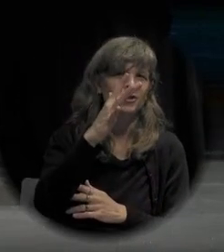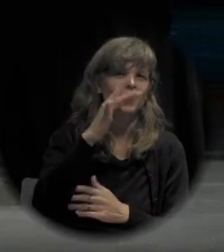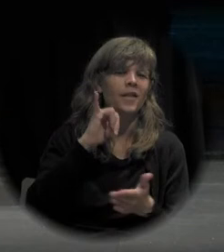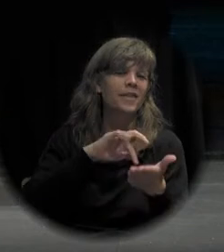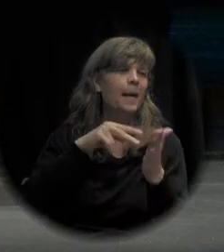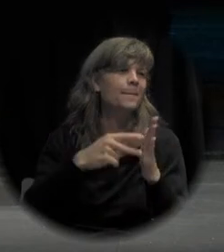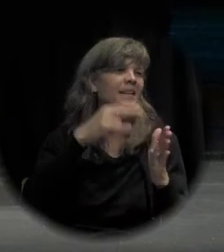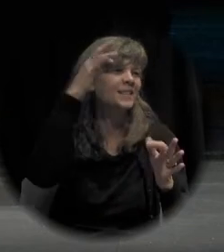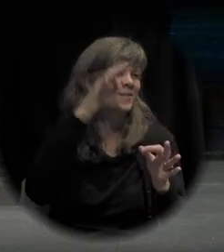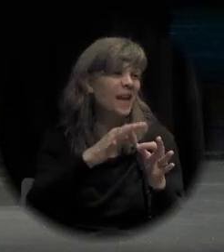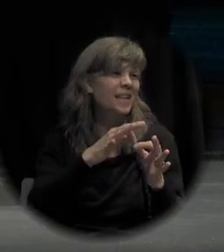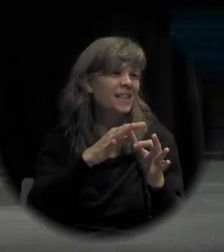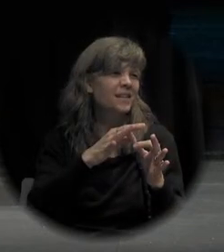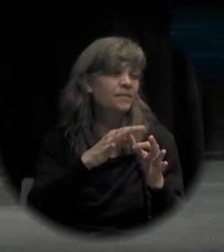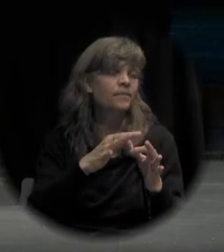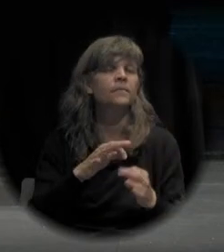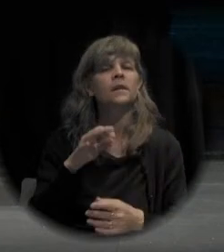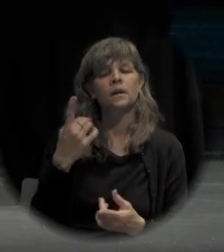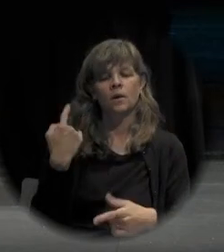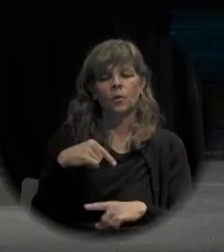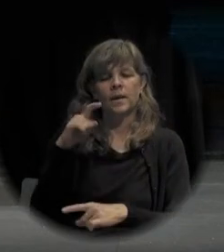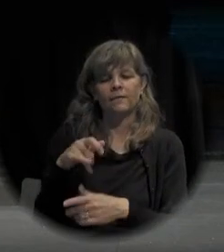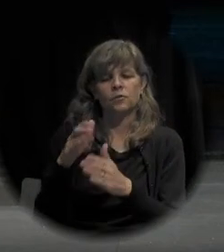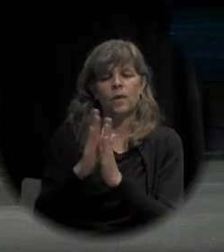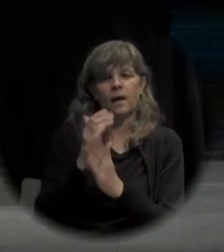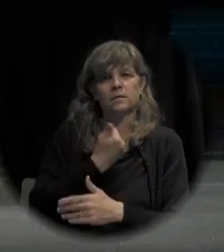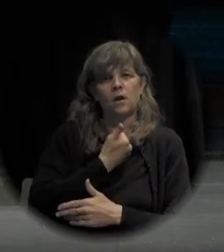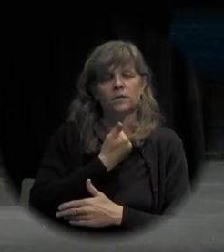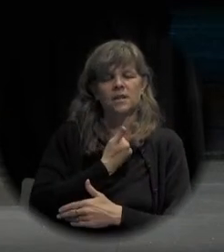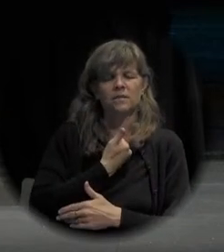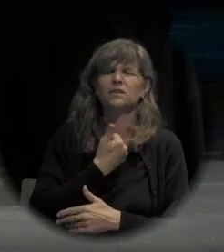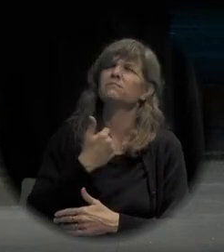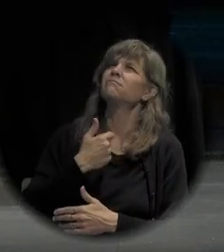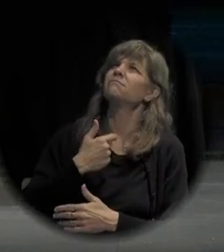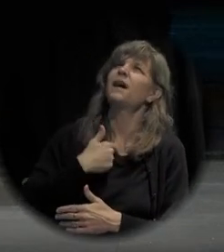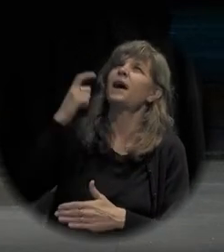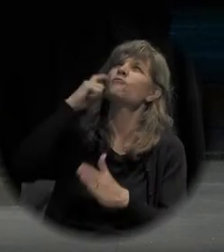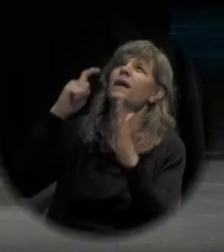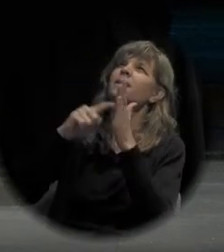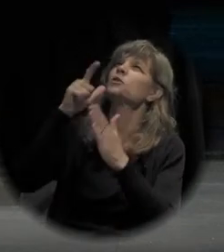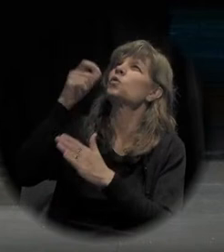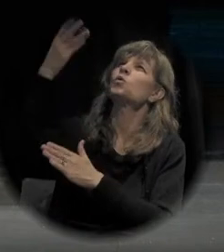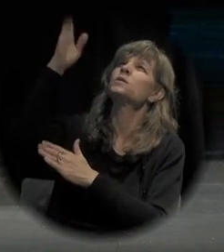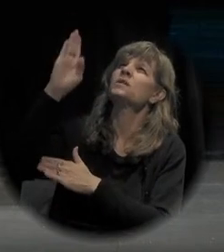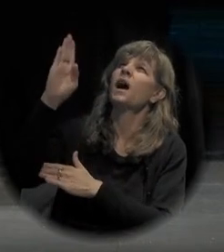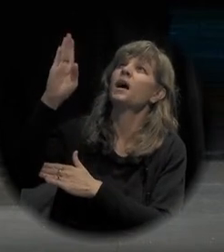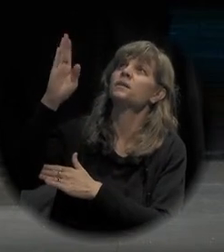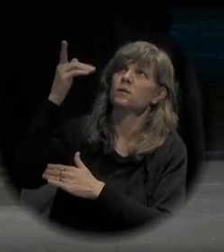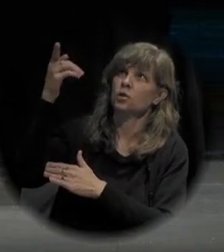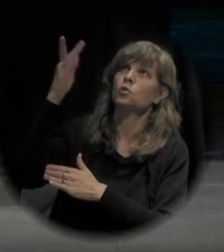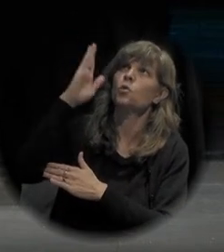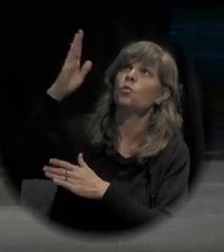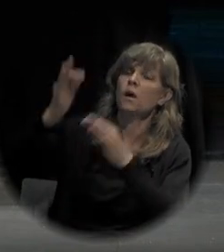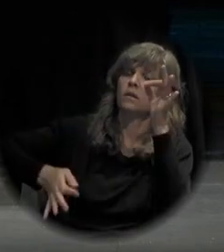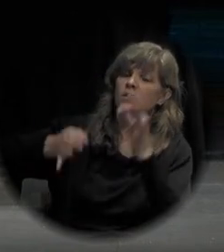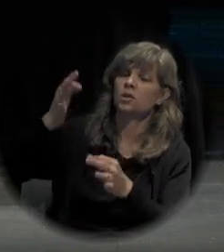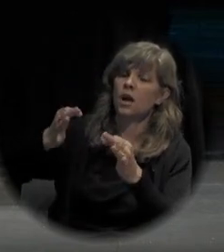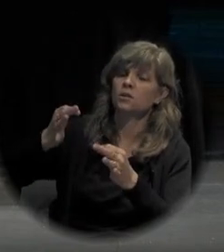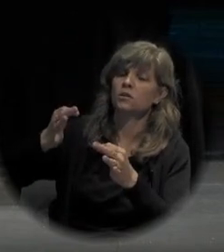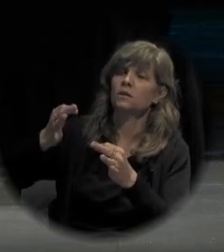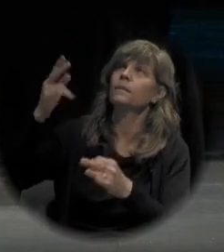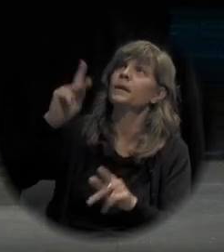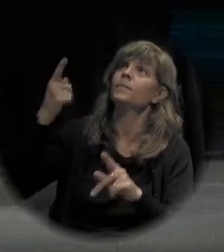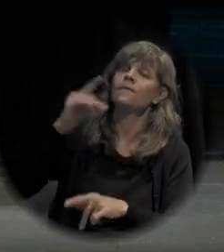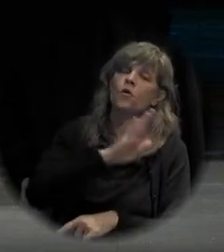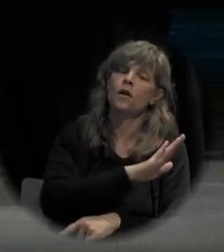do I realize who God is? Do I recognize that He is the one who will judge for every man's